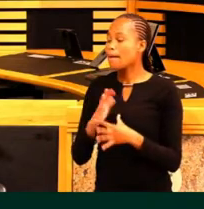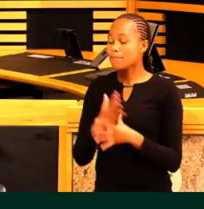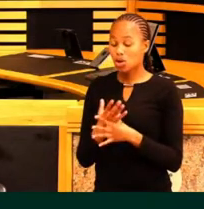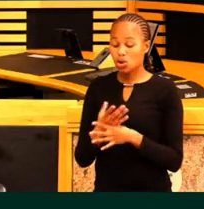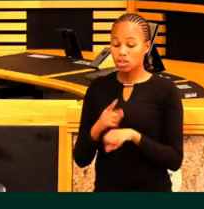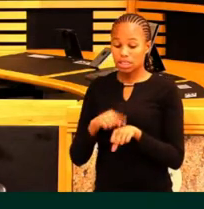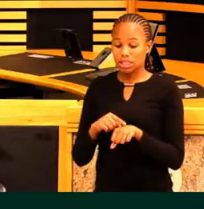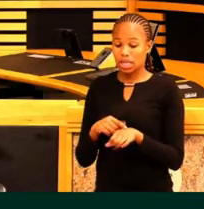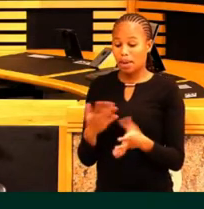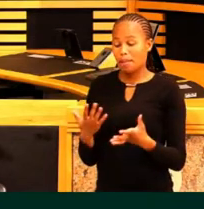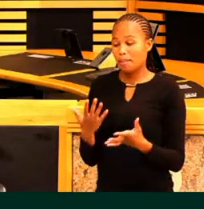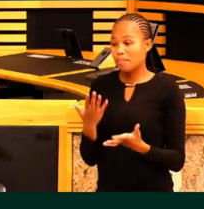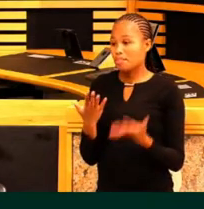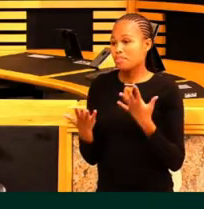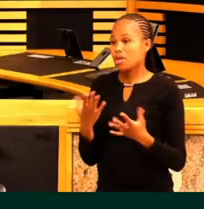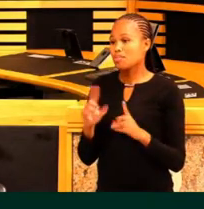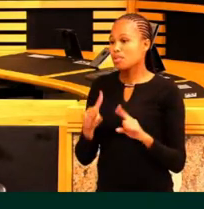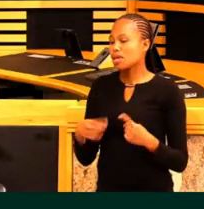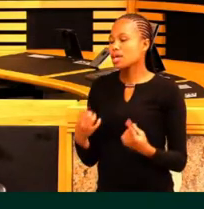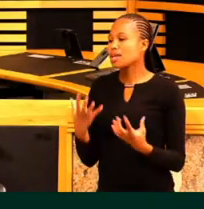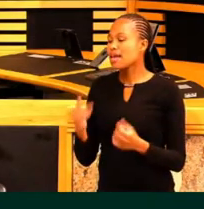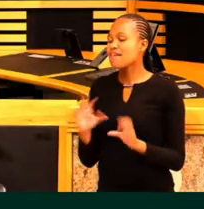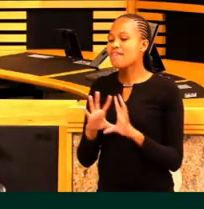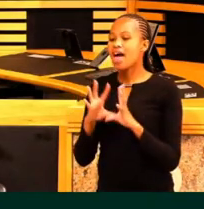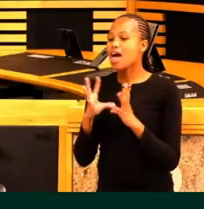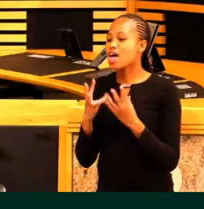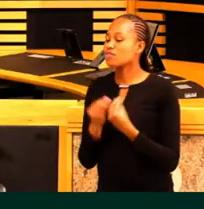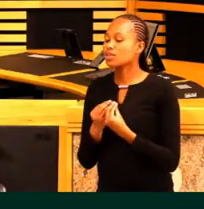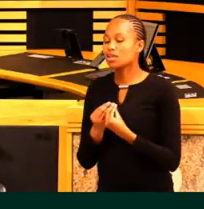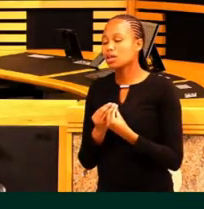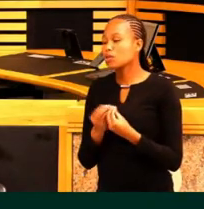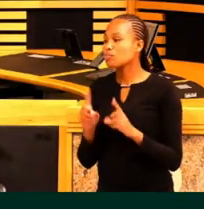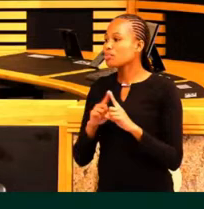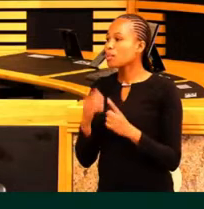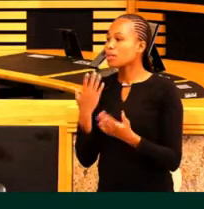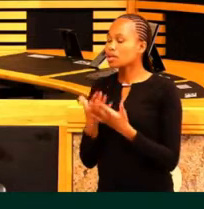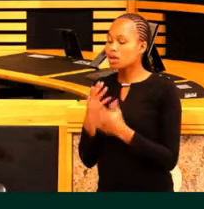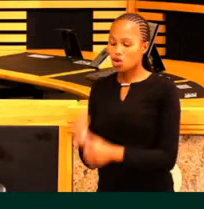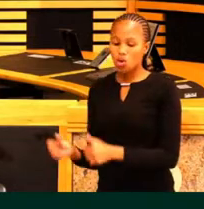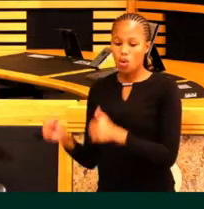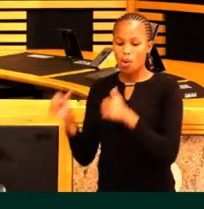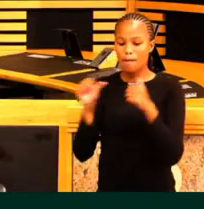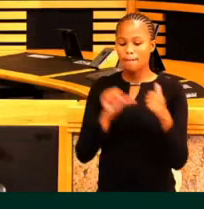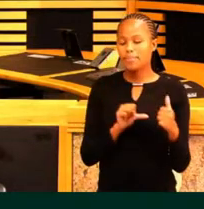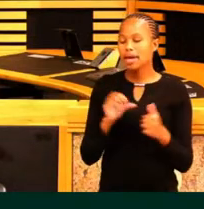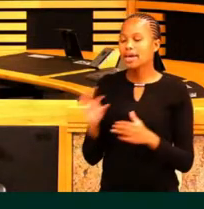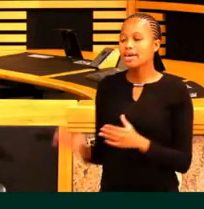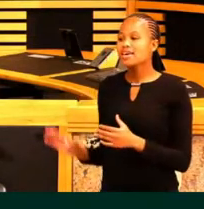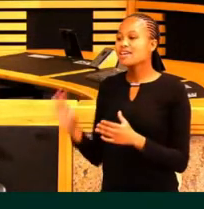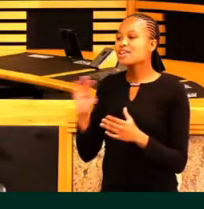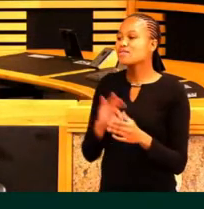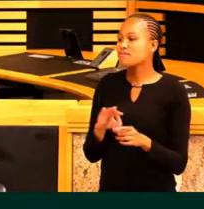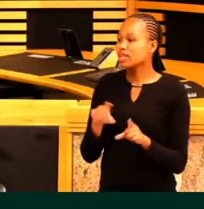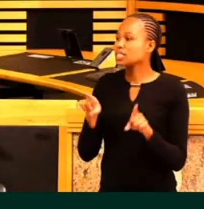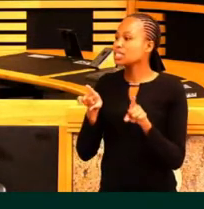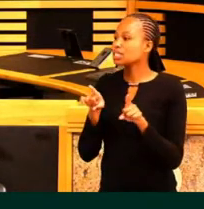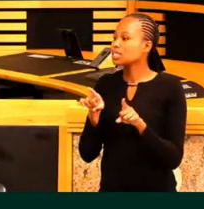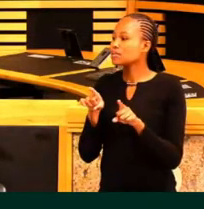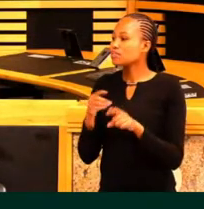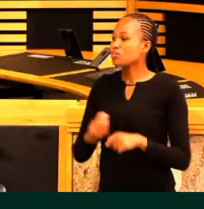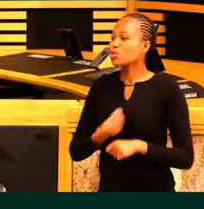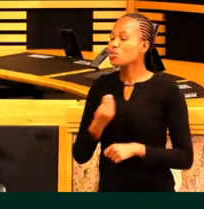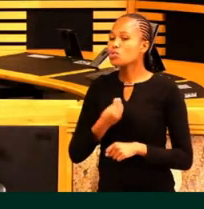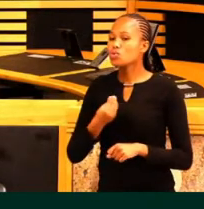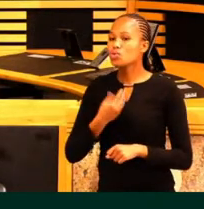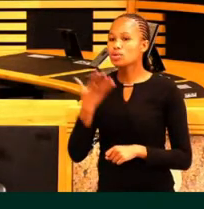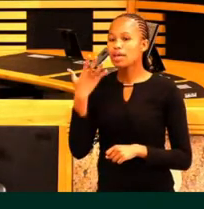yes again maybe we may not get on like everything but uh cooperate and invest in is in in like in sport young people have